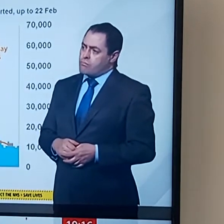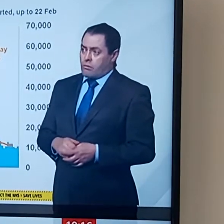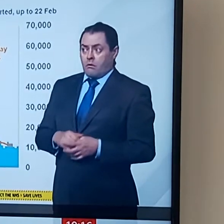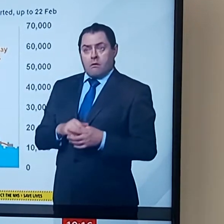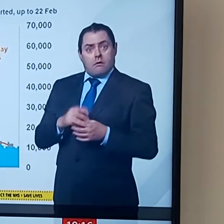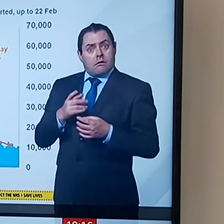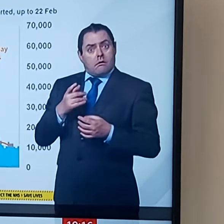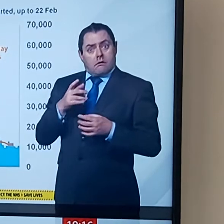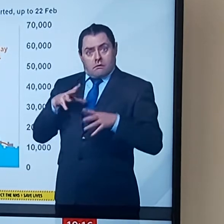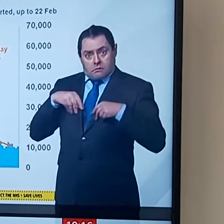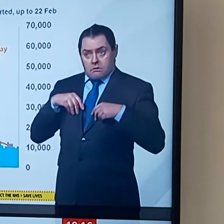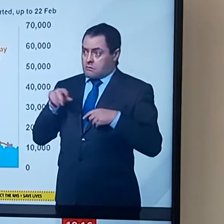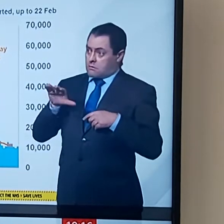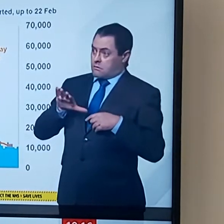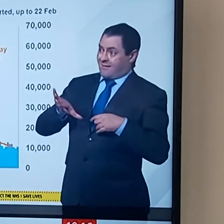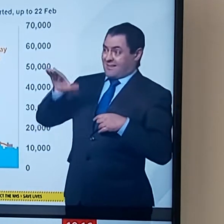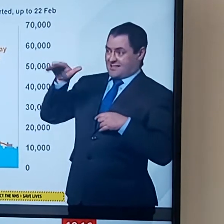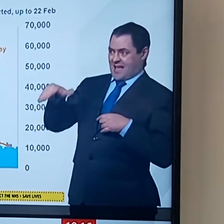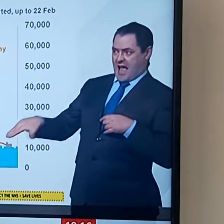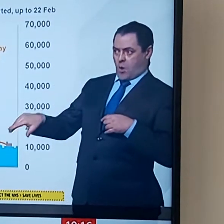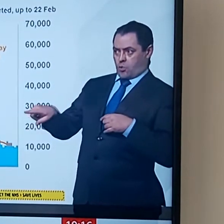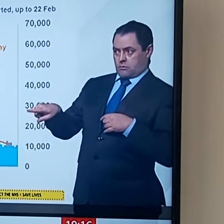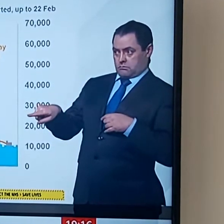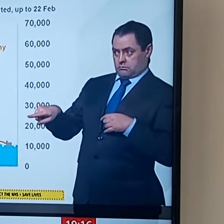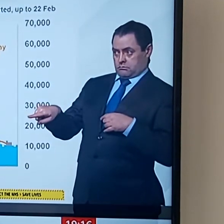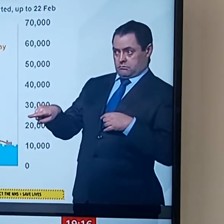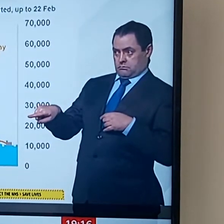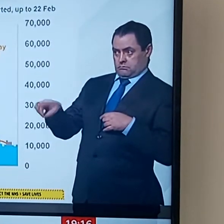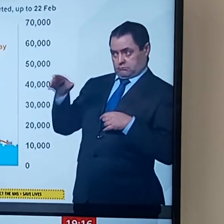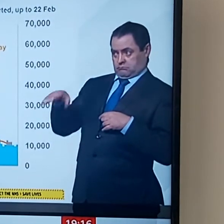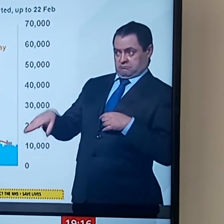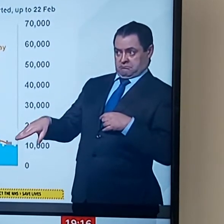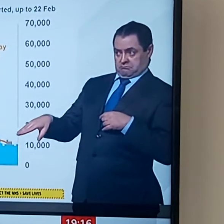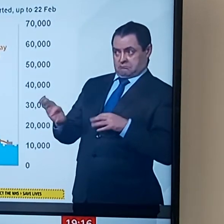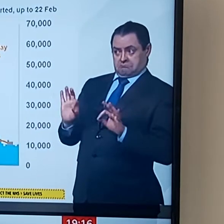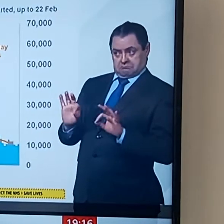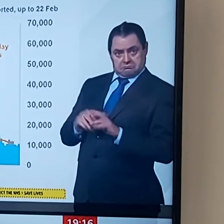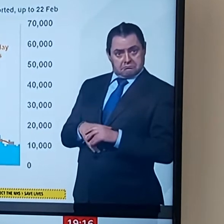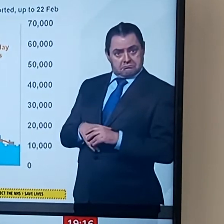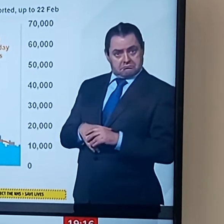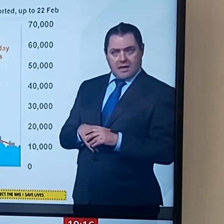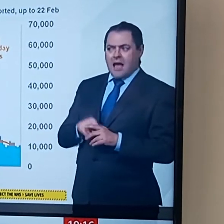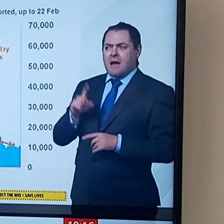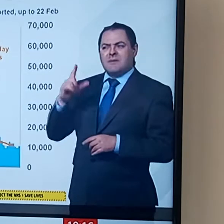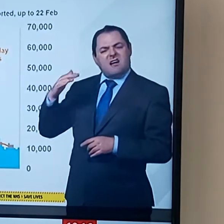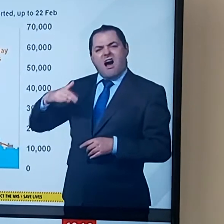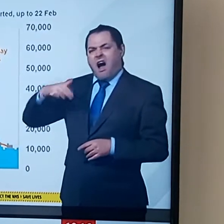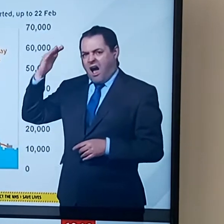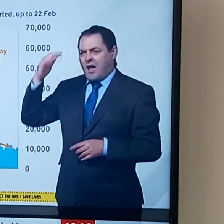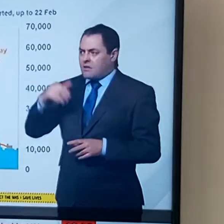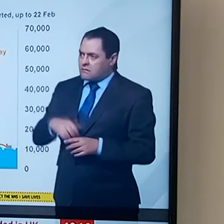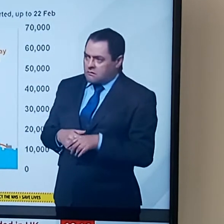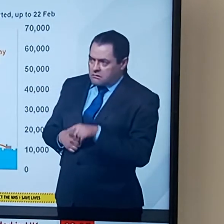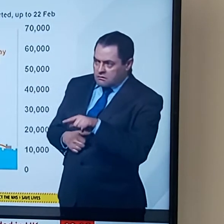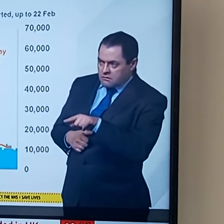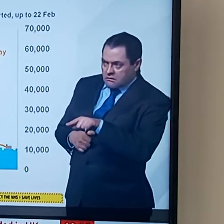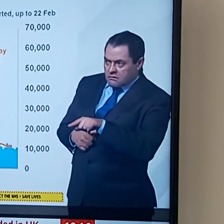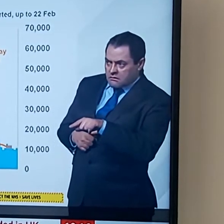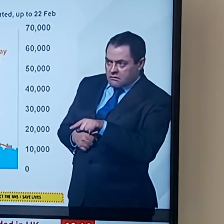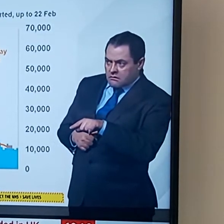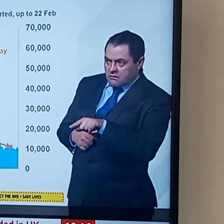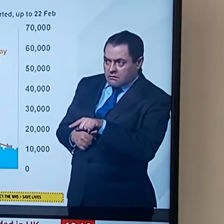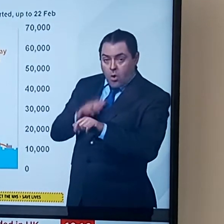positive has fallen and is continuing to fall. But the second is that the rates are still very high at over